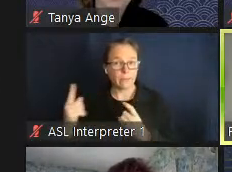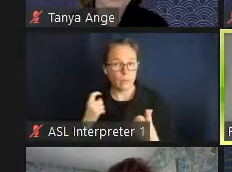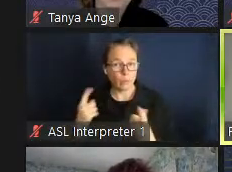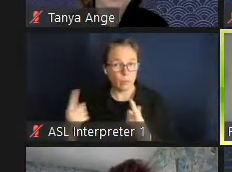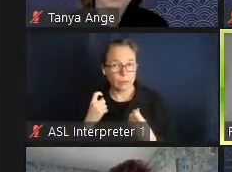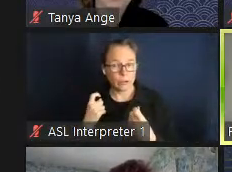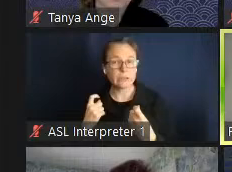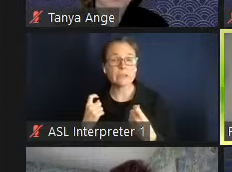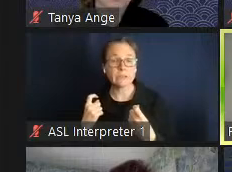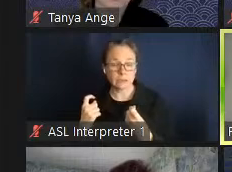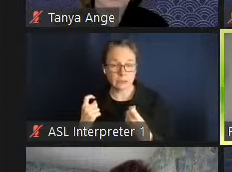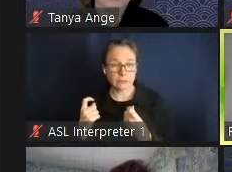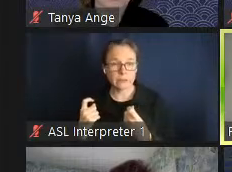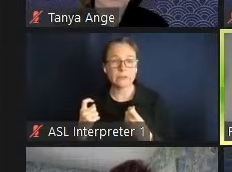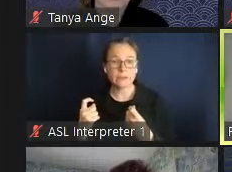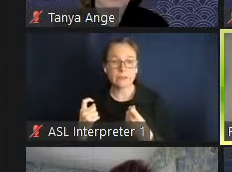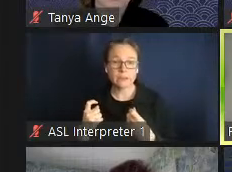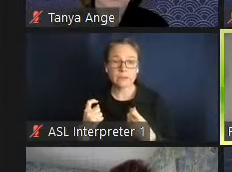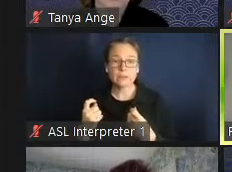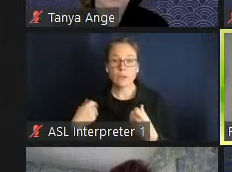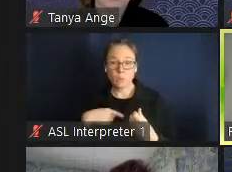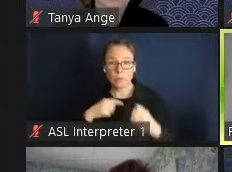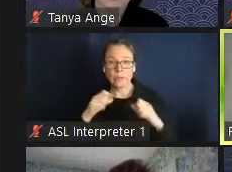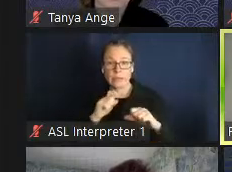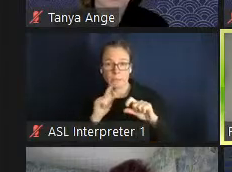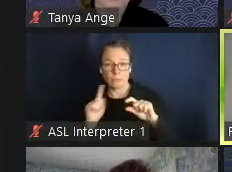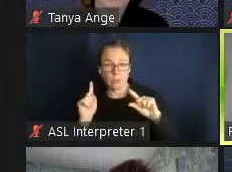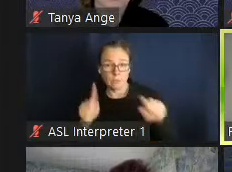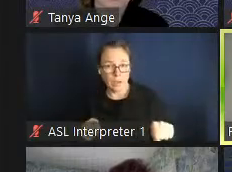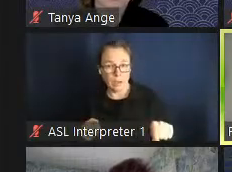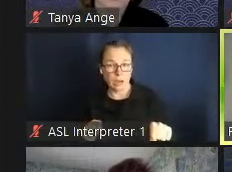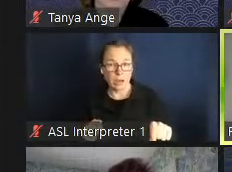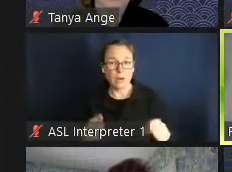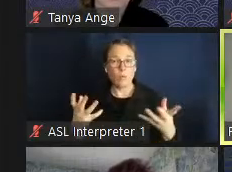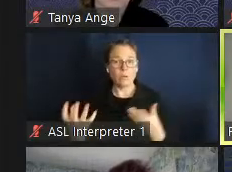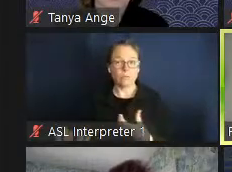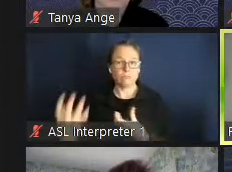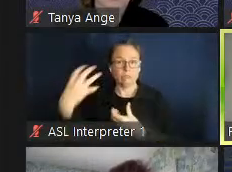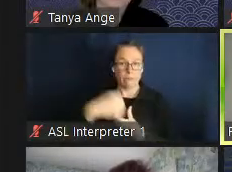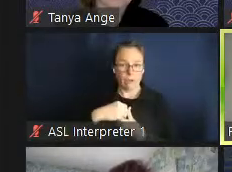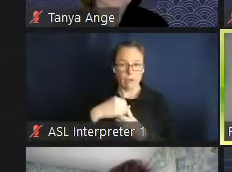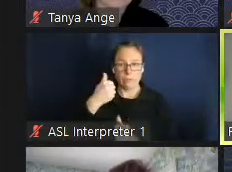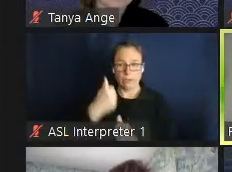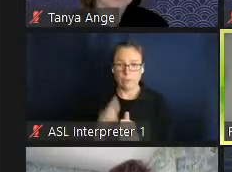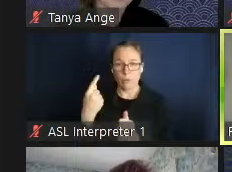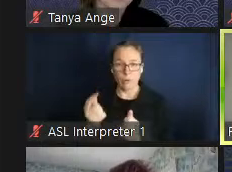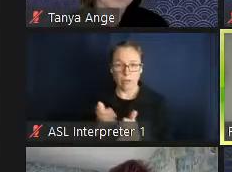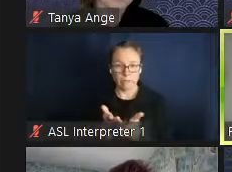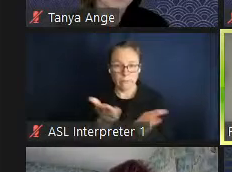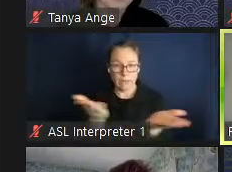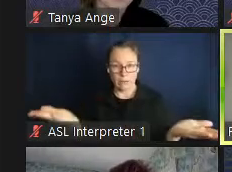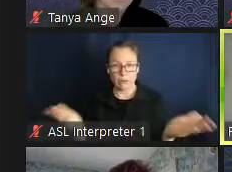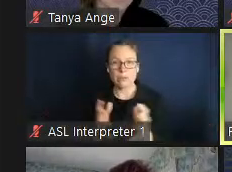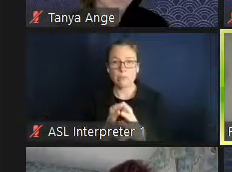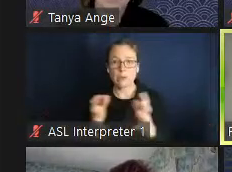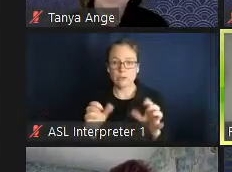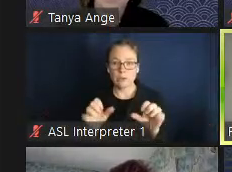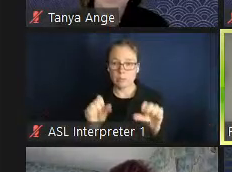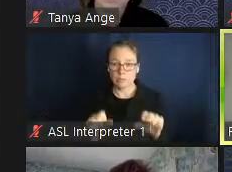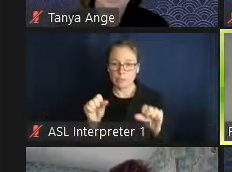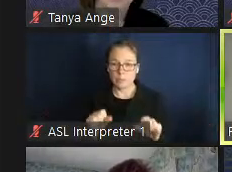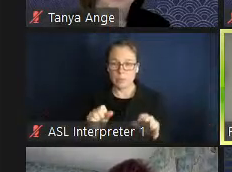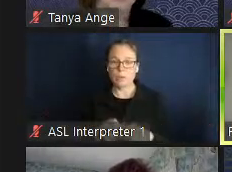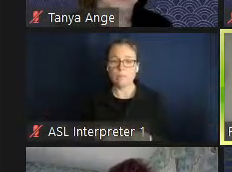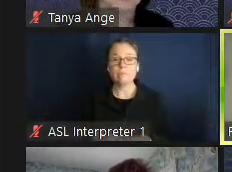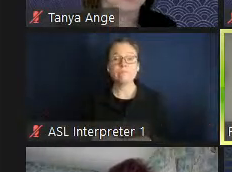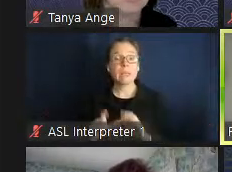to engage them as much as we possibly can through this process. Toward the latter part of the meeting, we'll talk a